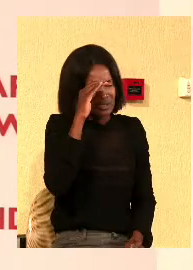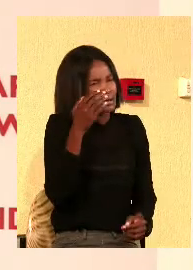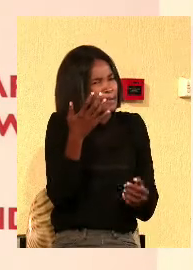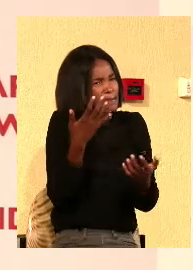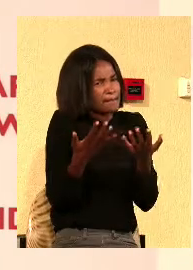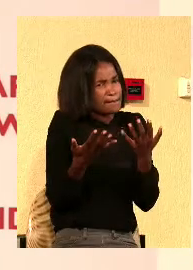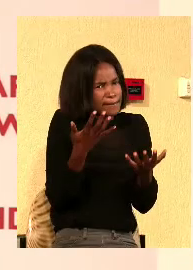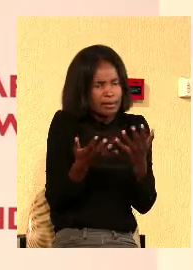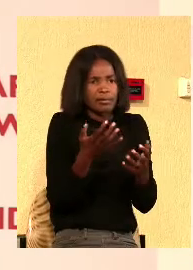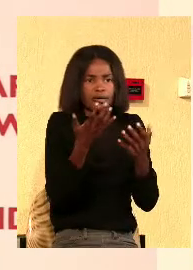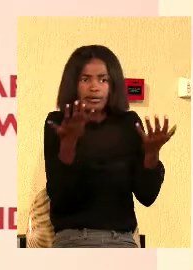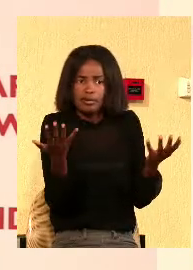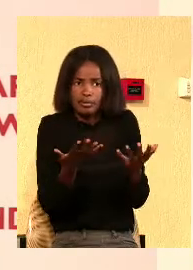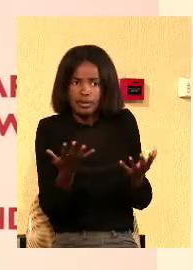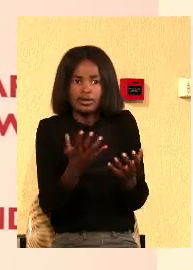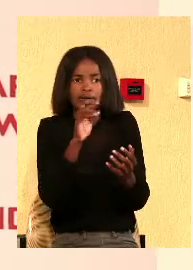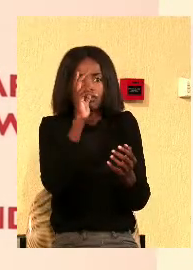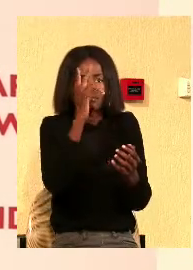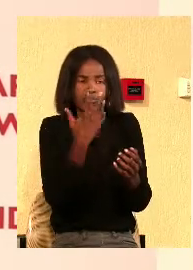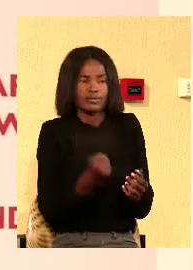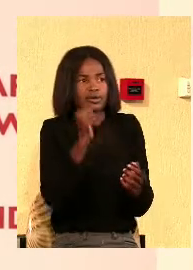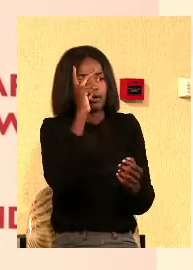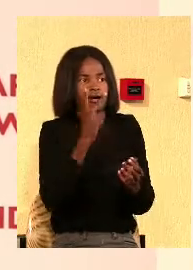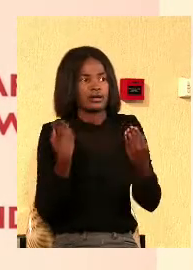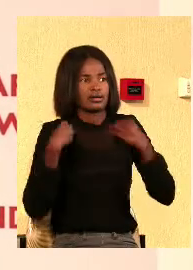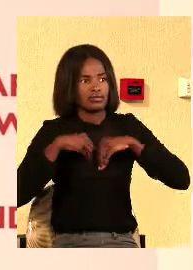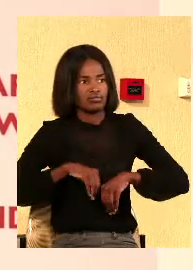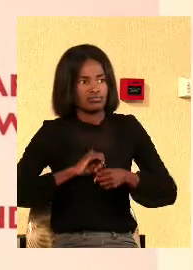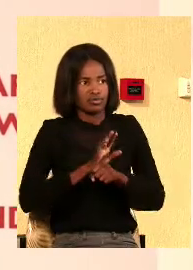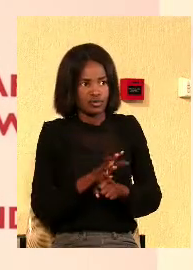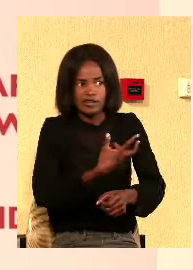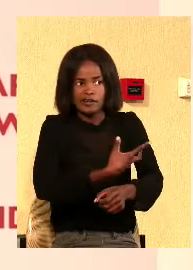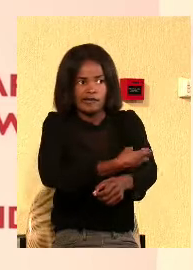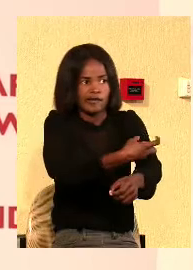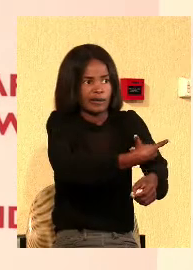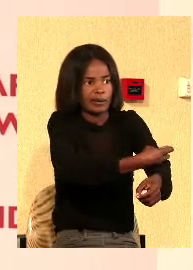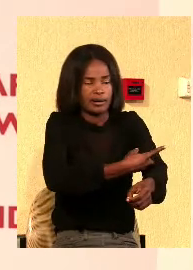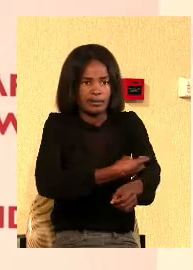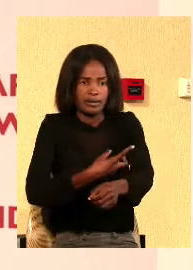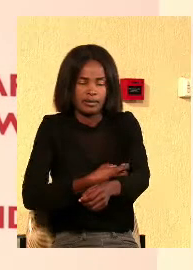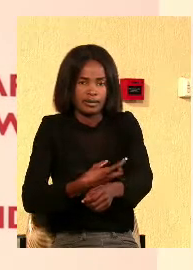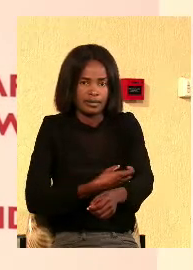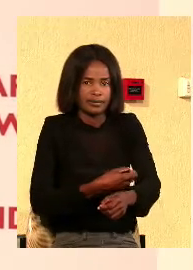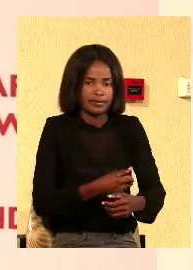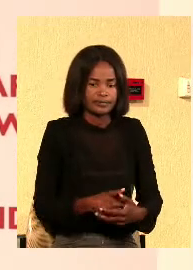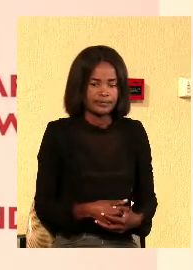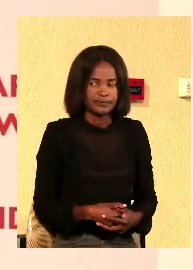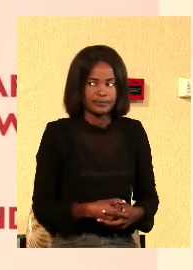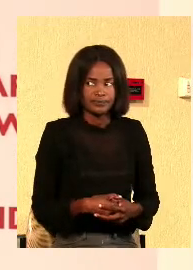us further as to what action we will have to take going forward. Yeah.